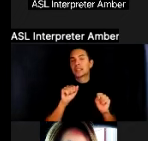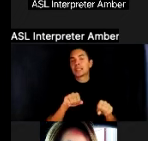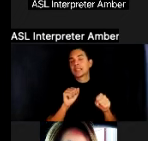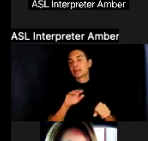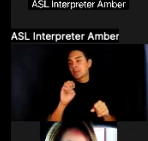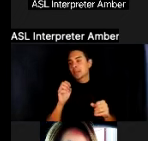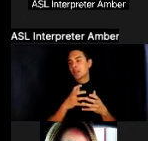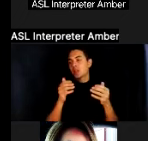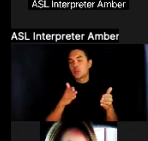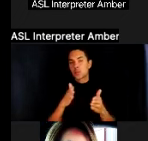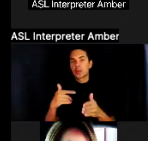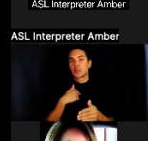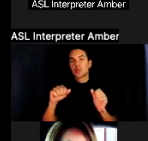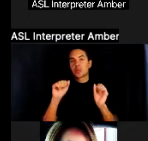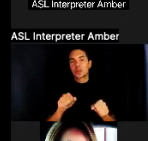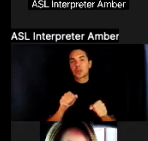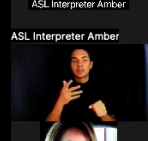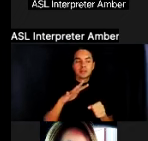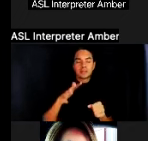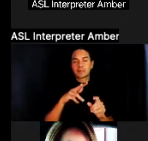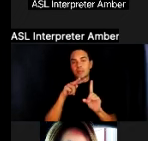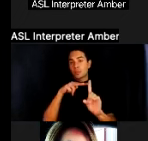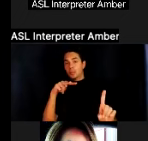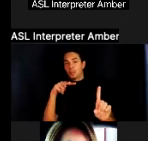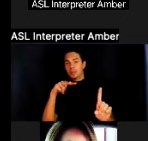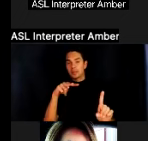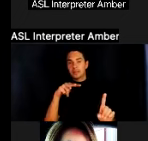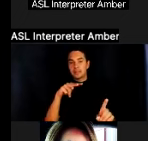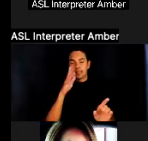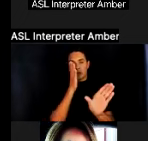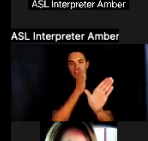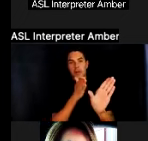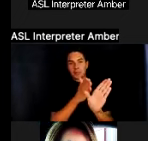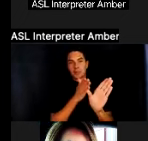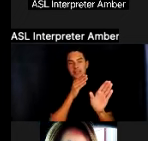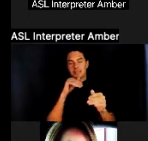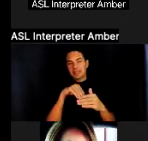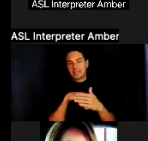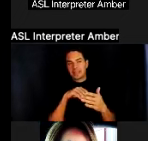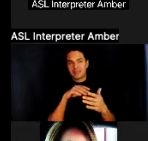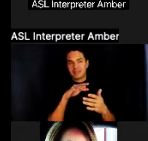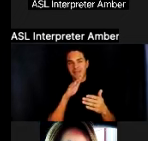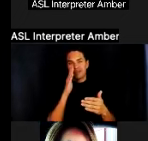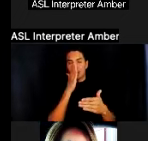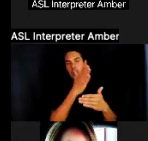lot of ways that we could, you know, sort of look at sexual harassment in the workplace and the way that it sort of